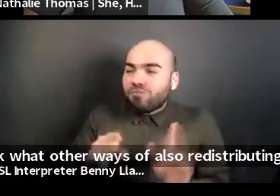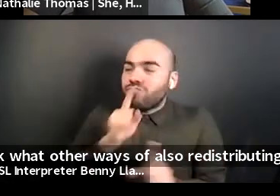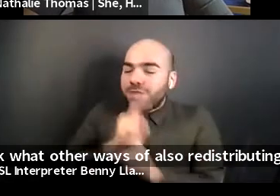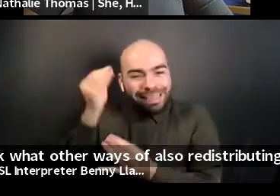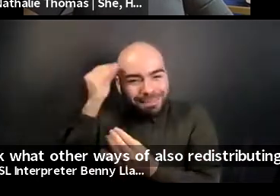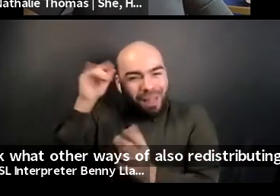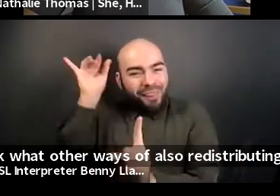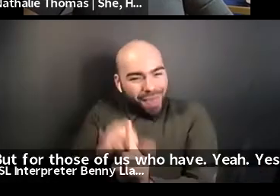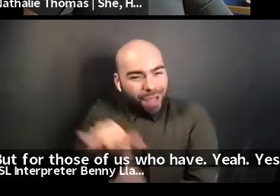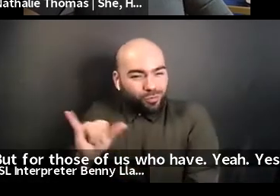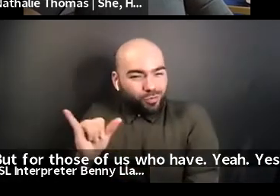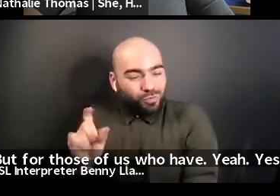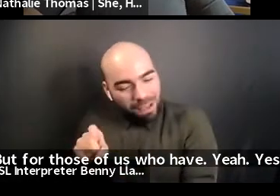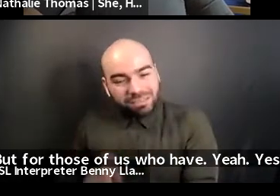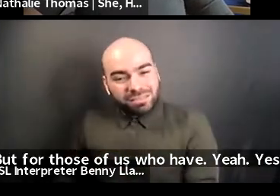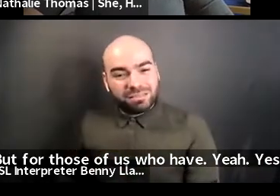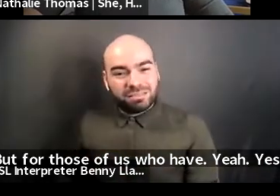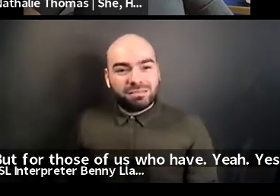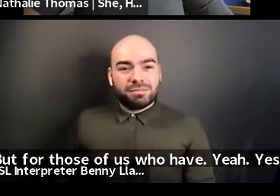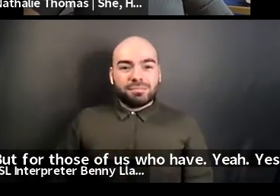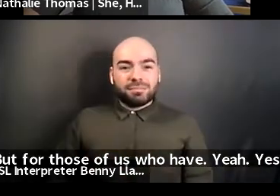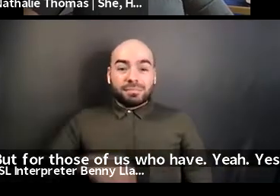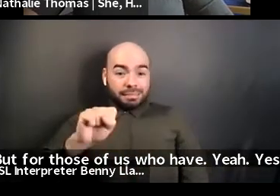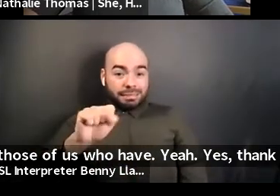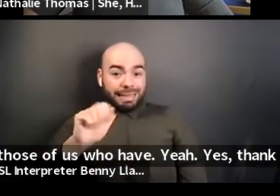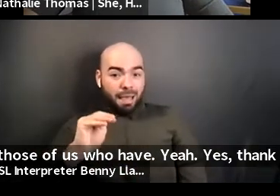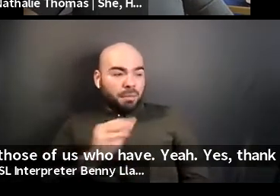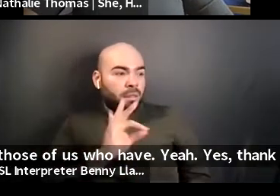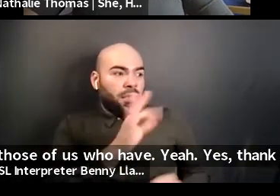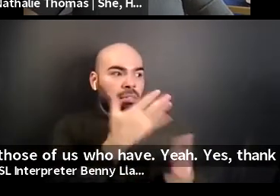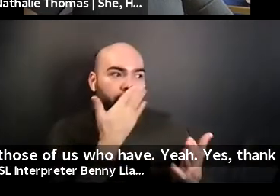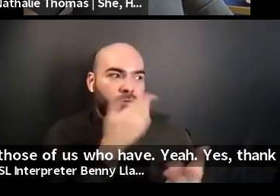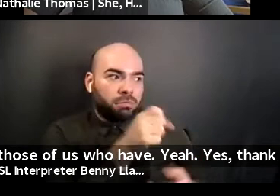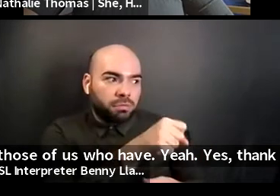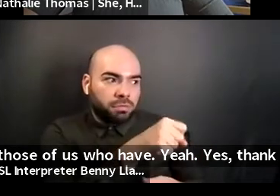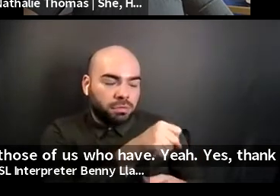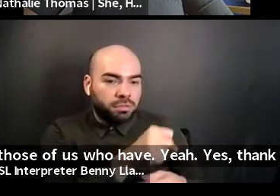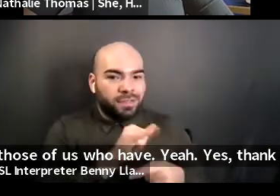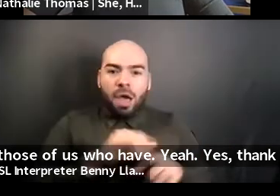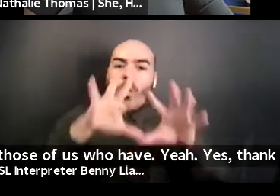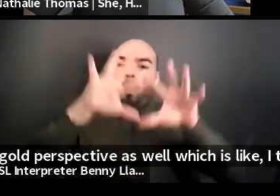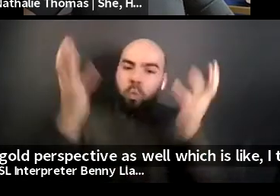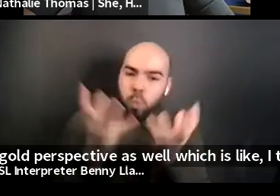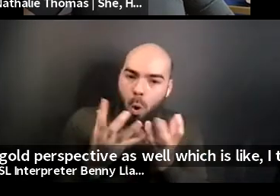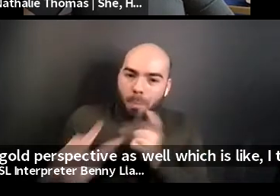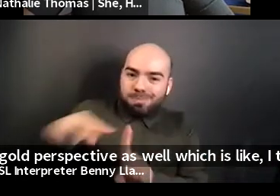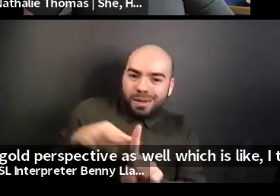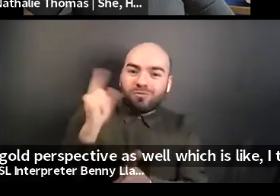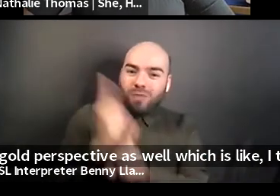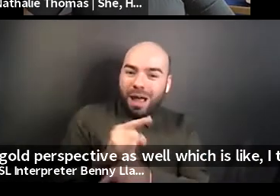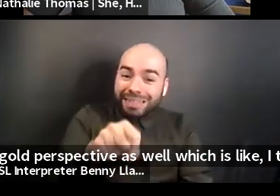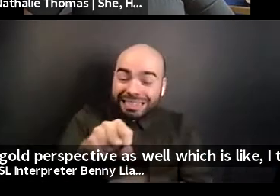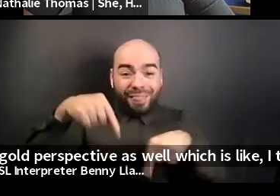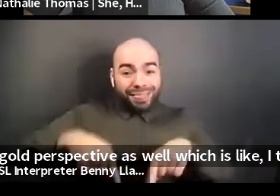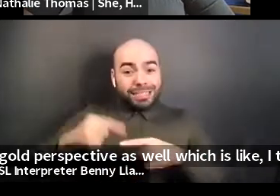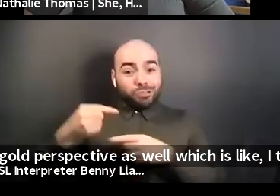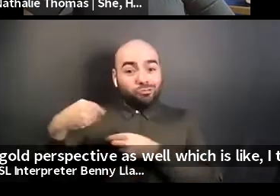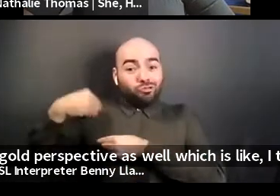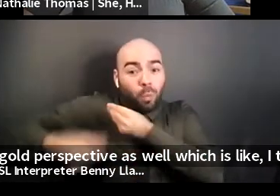yeah. Yes, thank you for that global perspective as well, which is like, I think another thing that's so unique of our generation is like